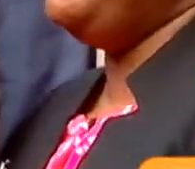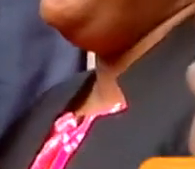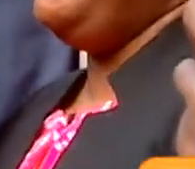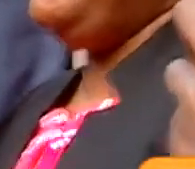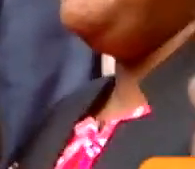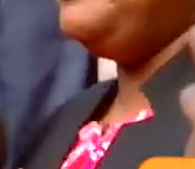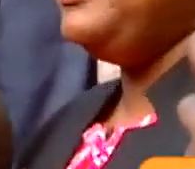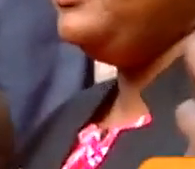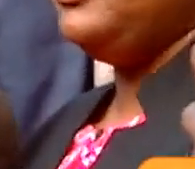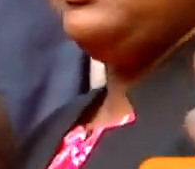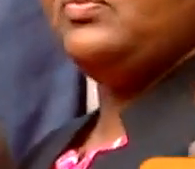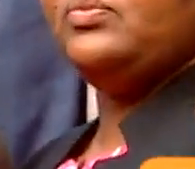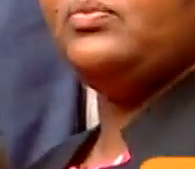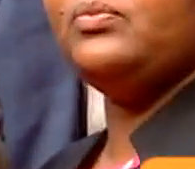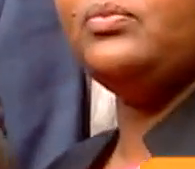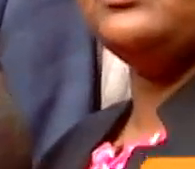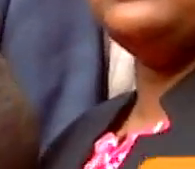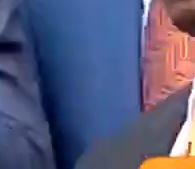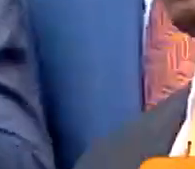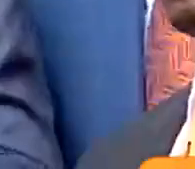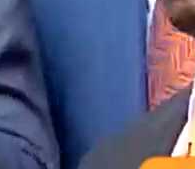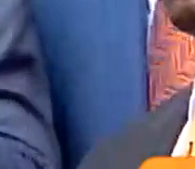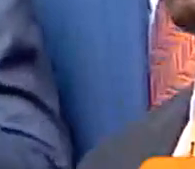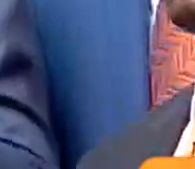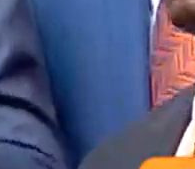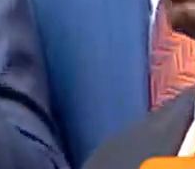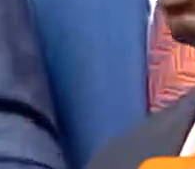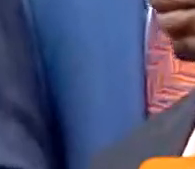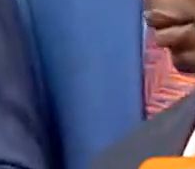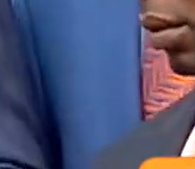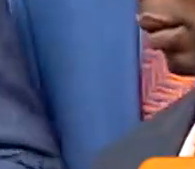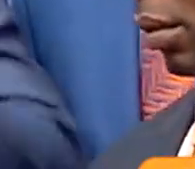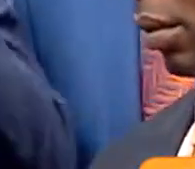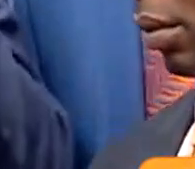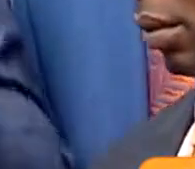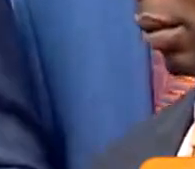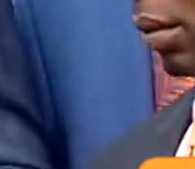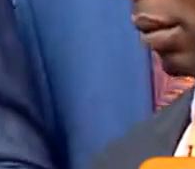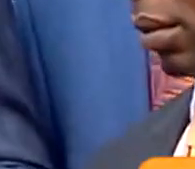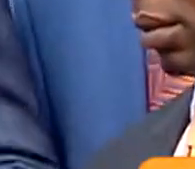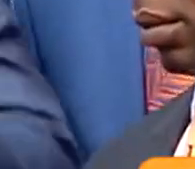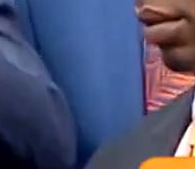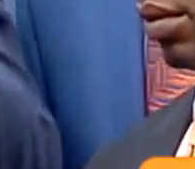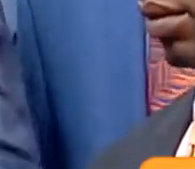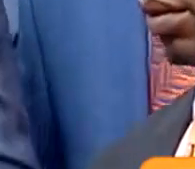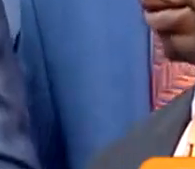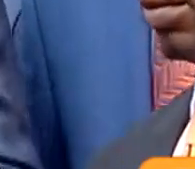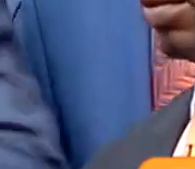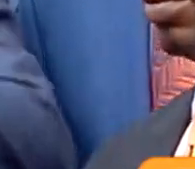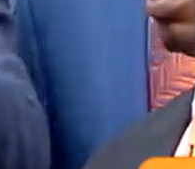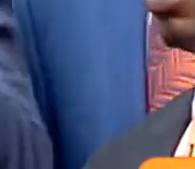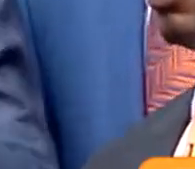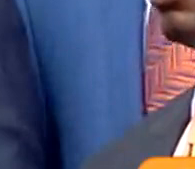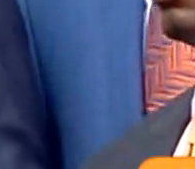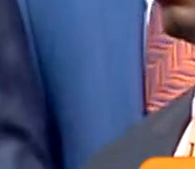is the speaker of the National Assembly. He is law unto himself. What we have witnessed today is dictatorship by parliament